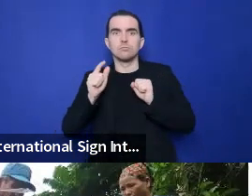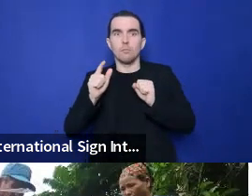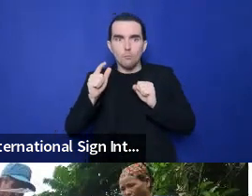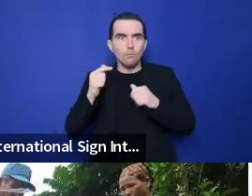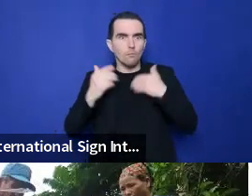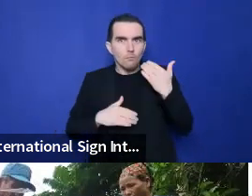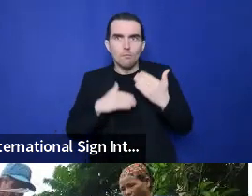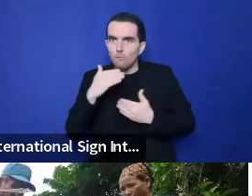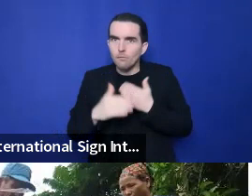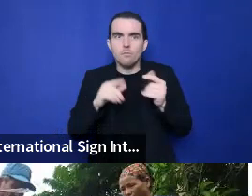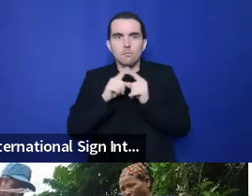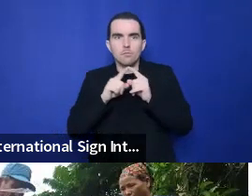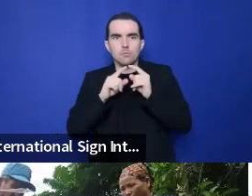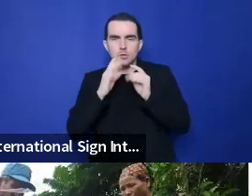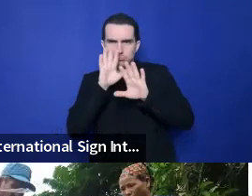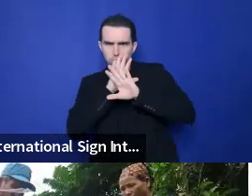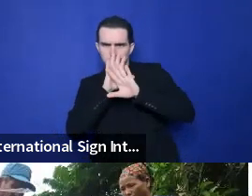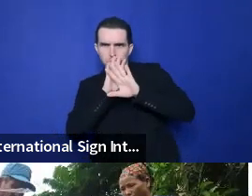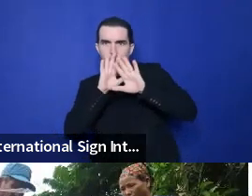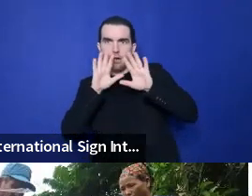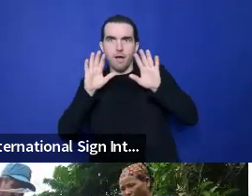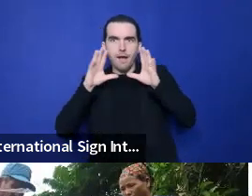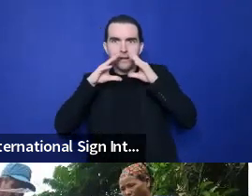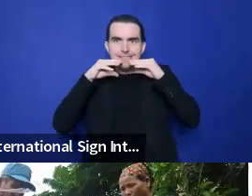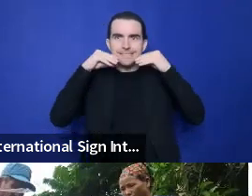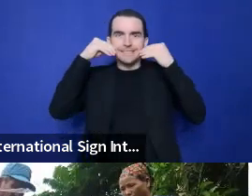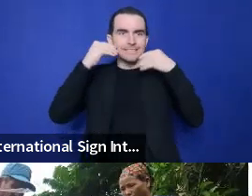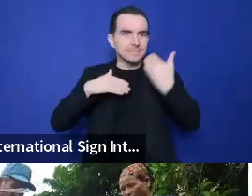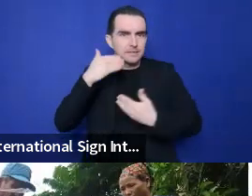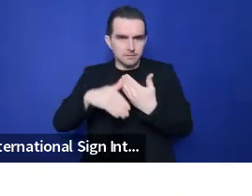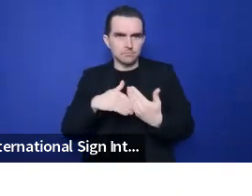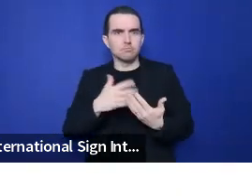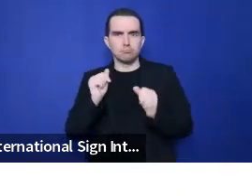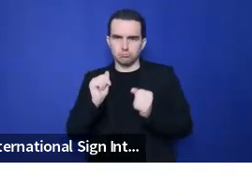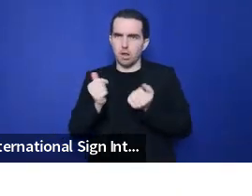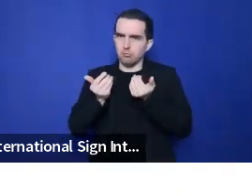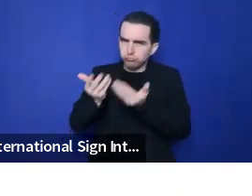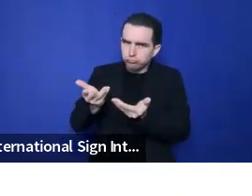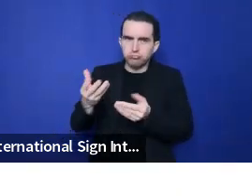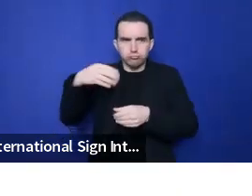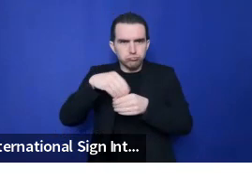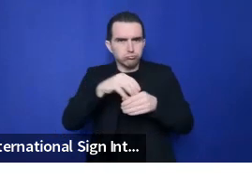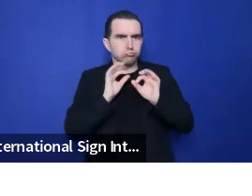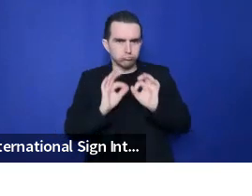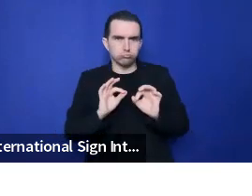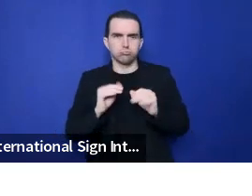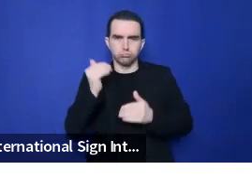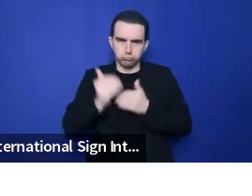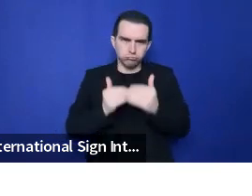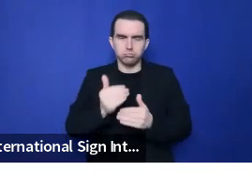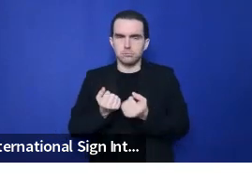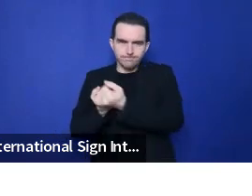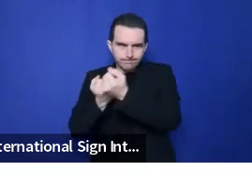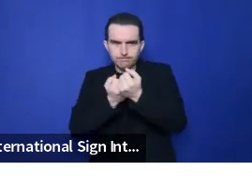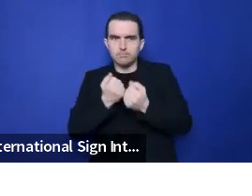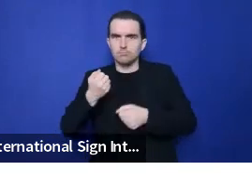especially representing the voice of older people and people with disability. And then some clubs that they pilot